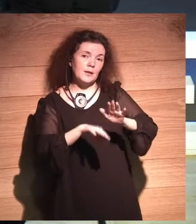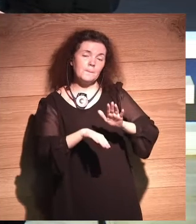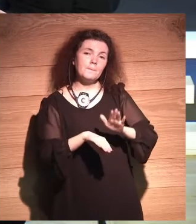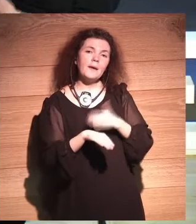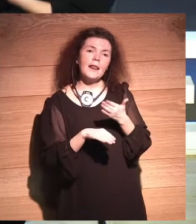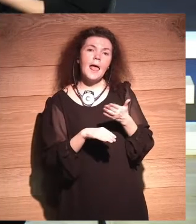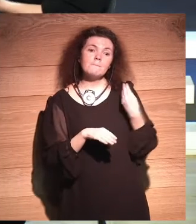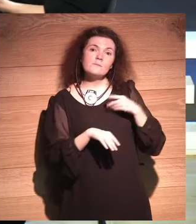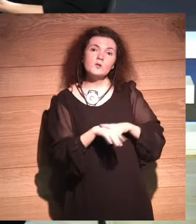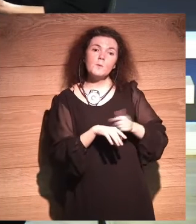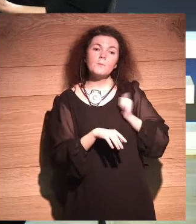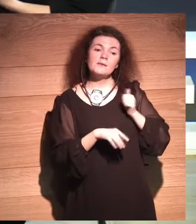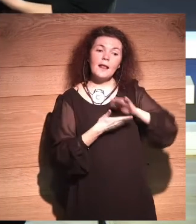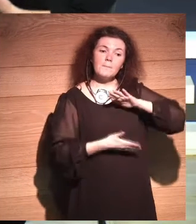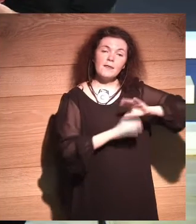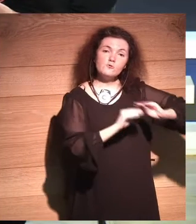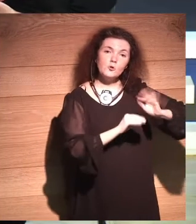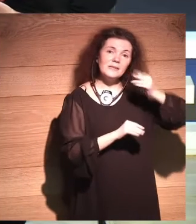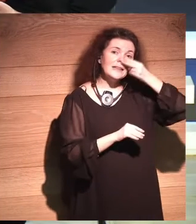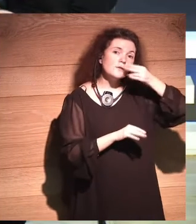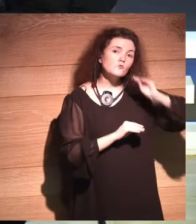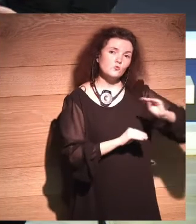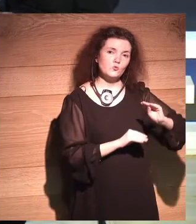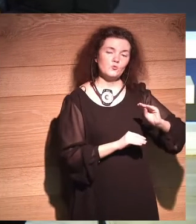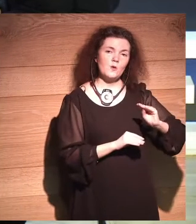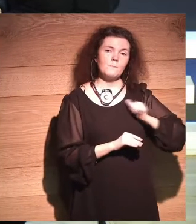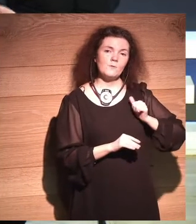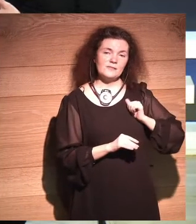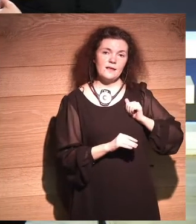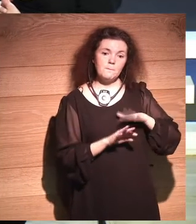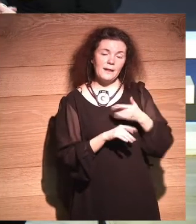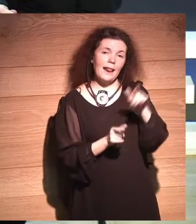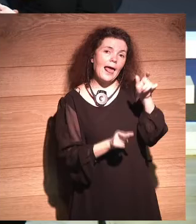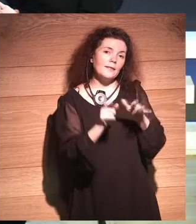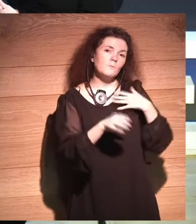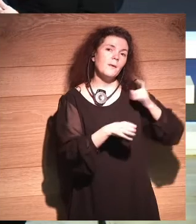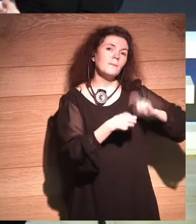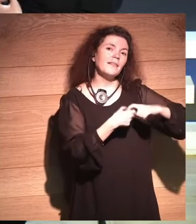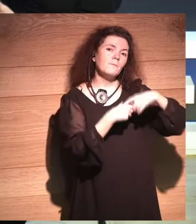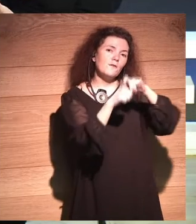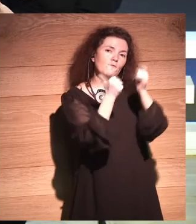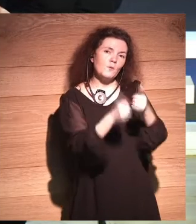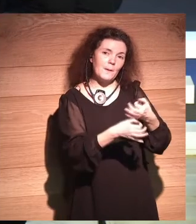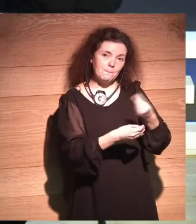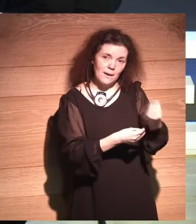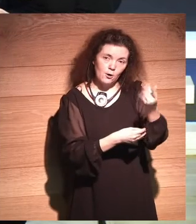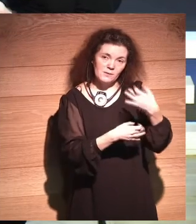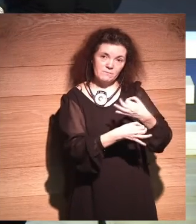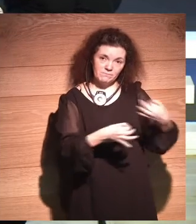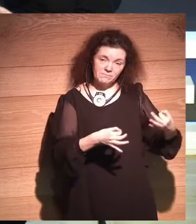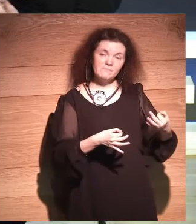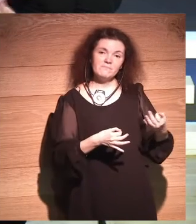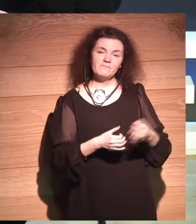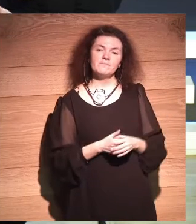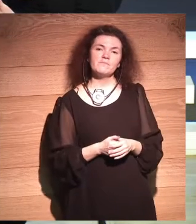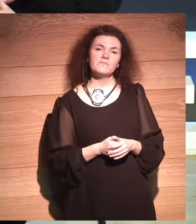abilities. And that actually leads to people participating well and participating effectively. So it's not the fault of